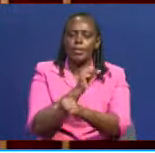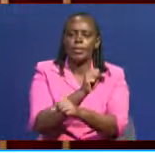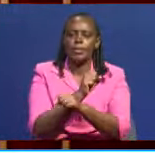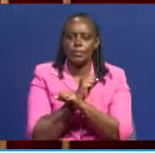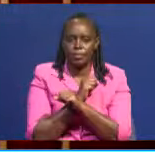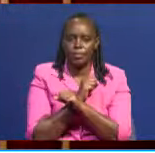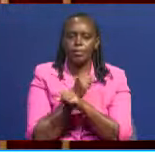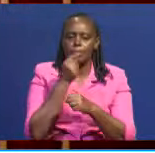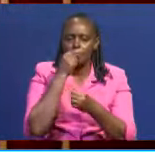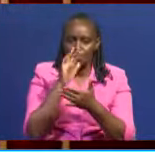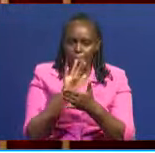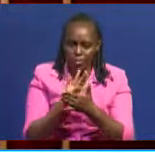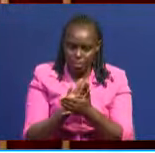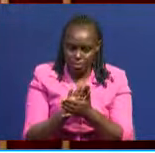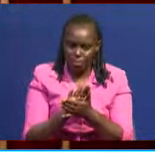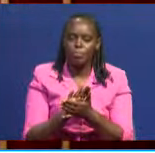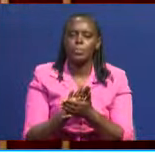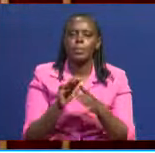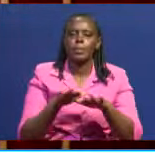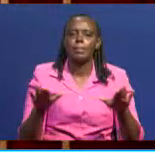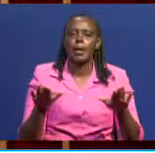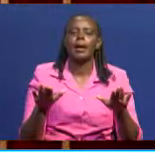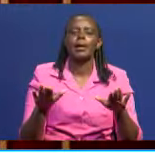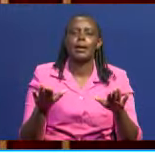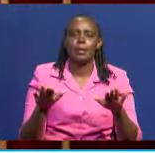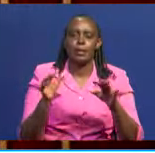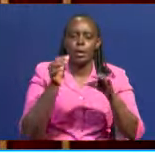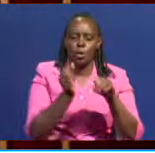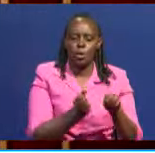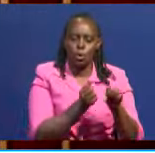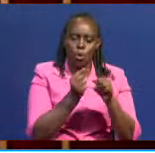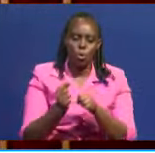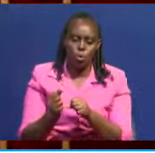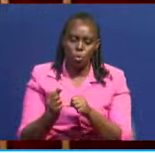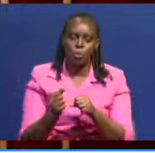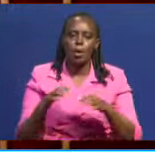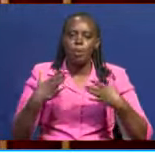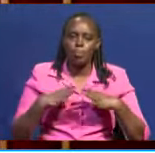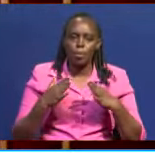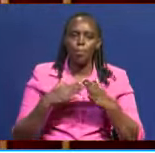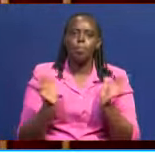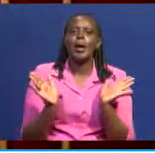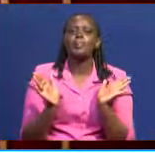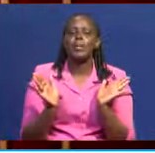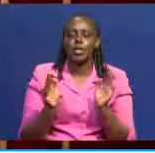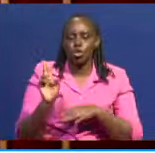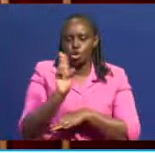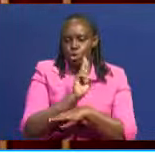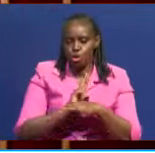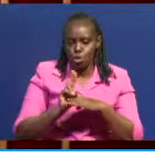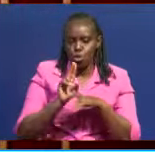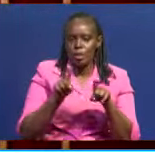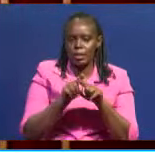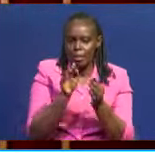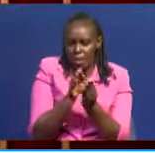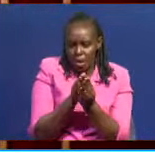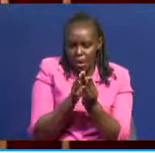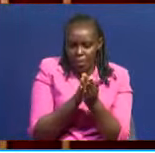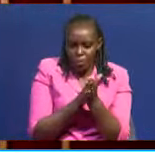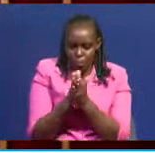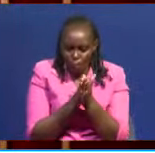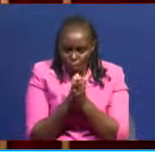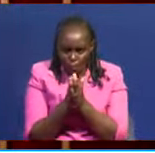is committed to ensuring that the parks are not only open to the public, but also adequately maintained by a very